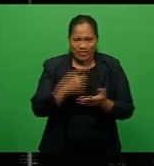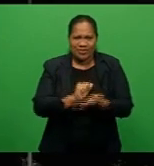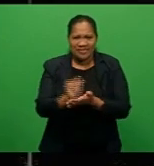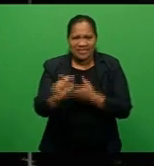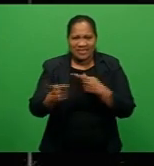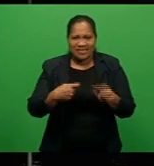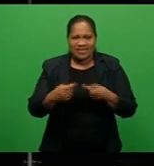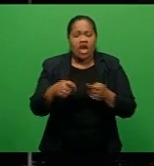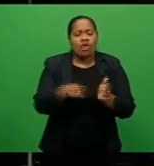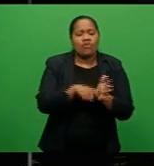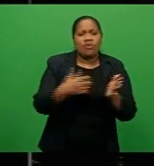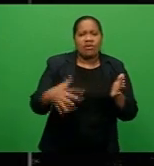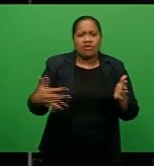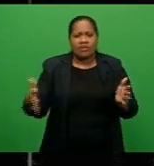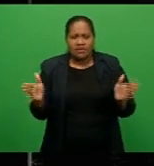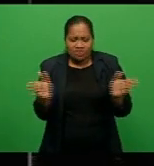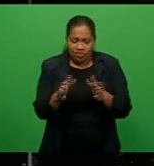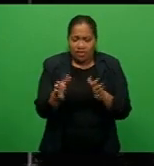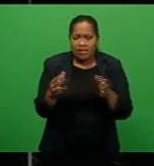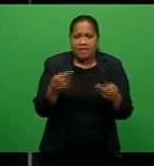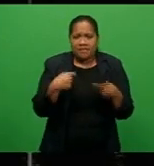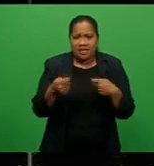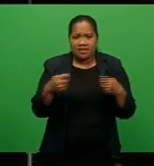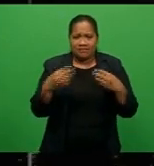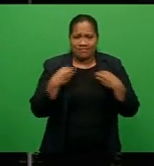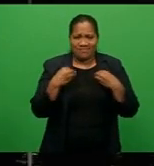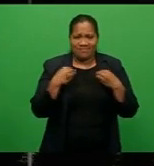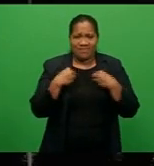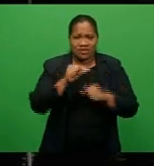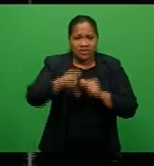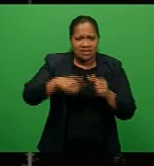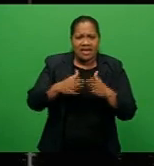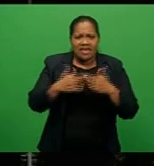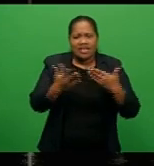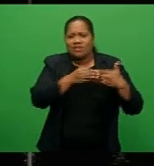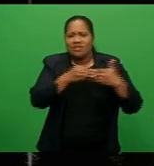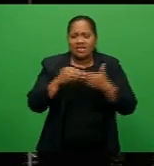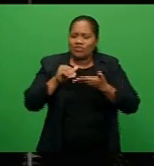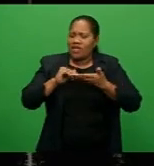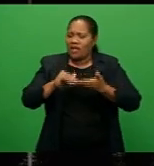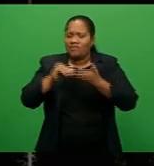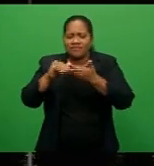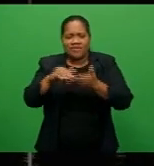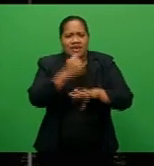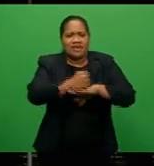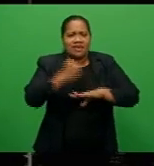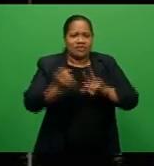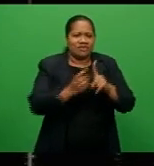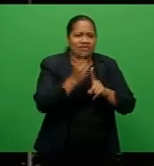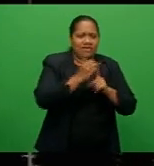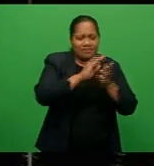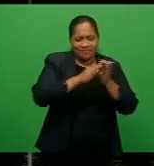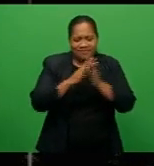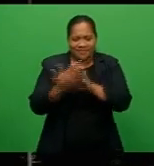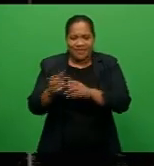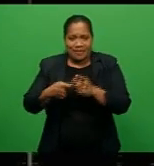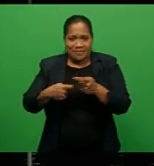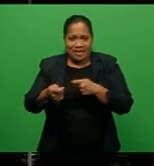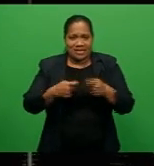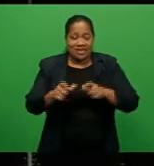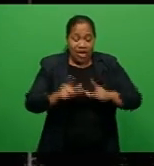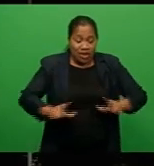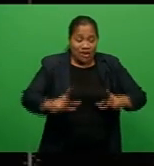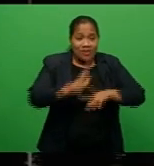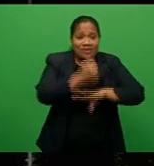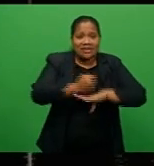Vaiwai Small and Micro Business Association has taken a lead role in helping government develop community markets. The local government